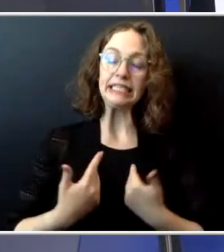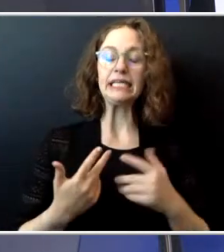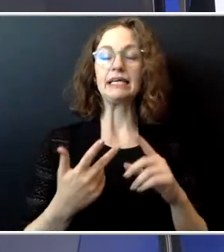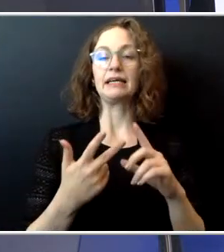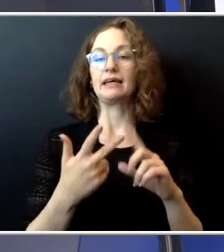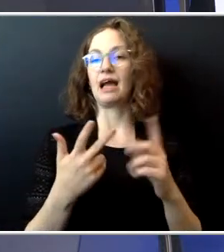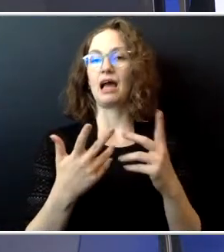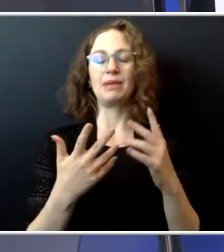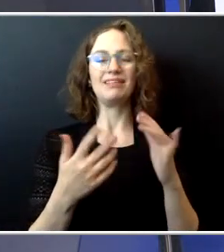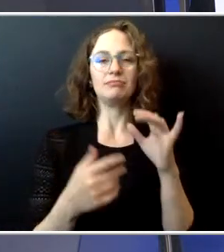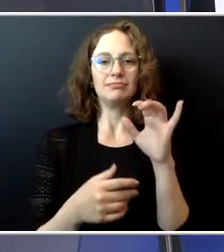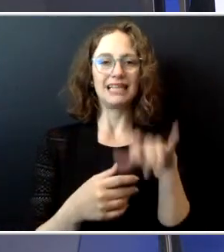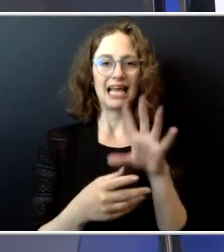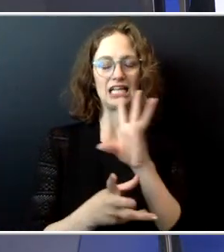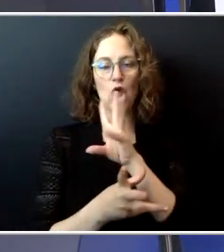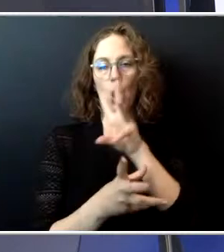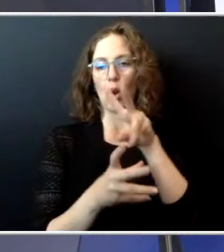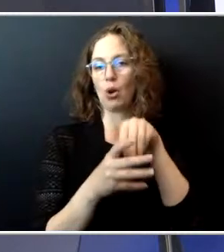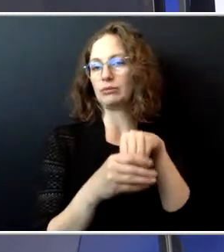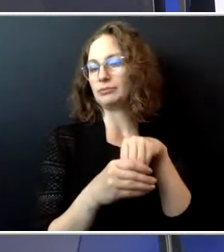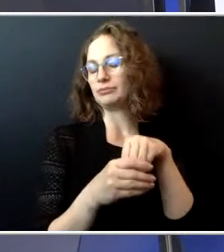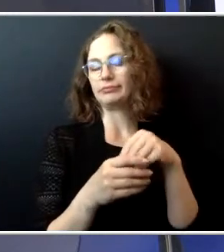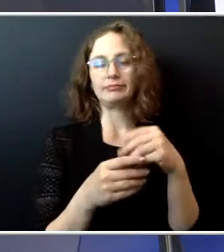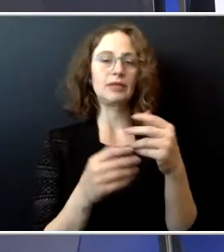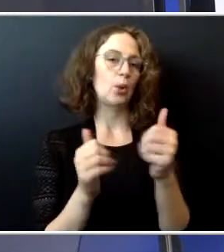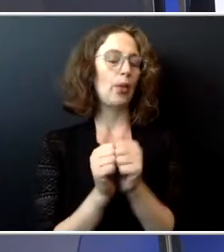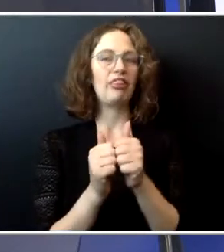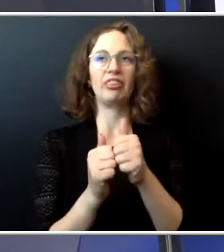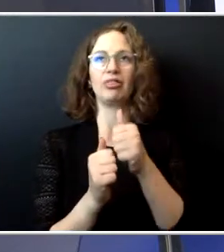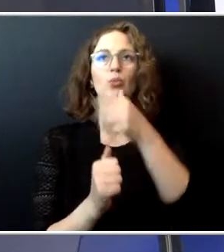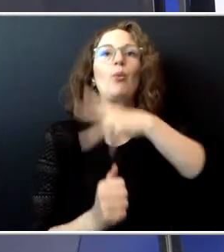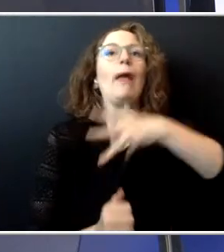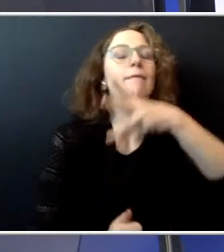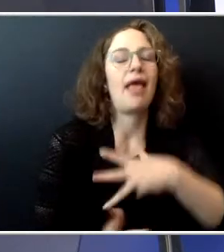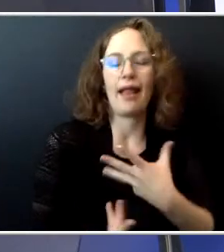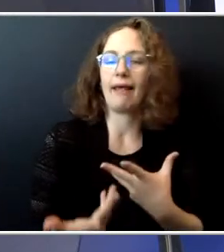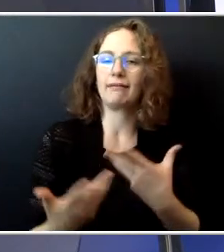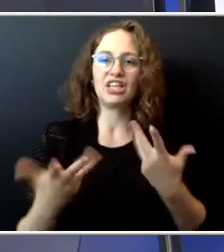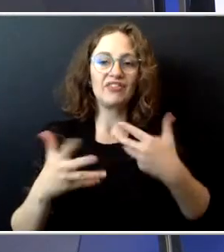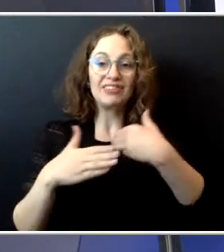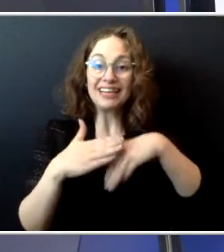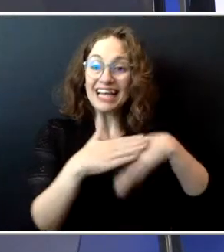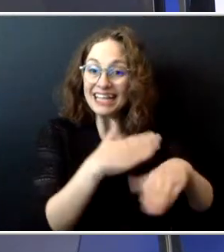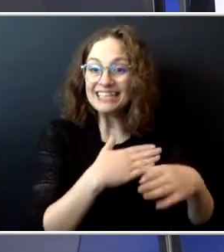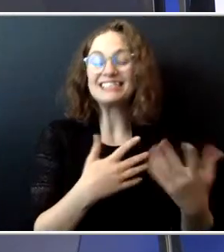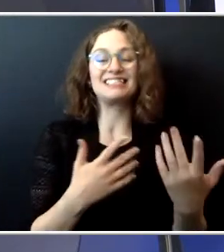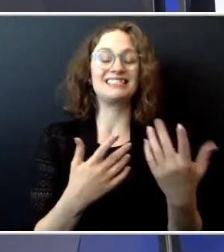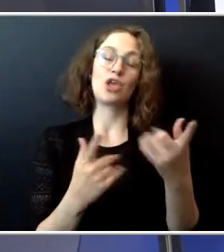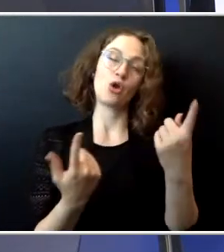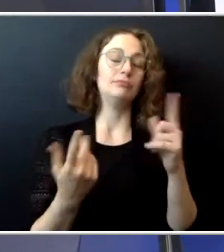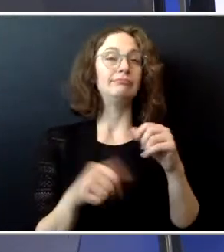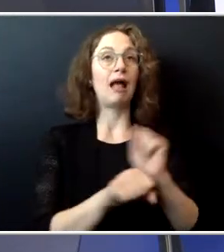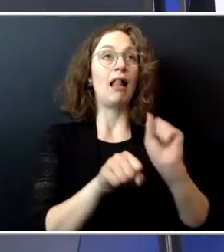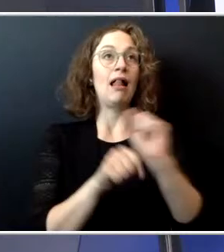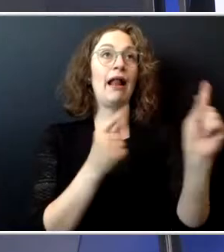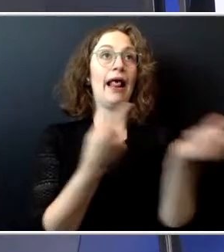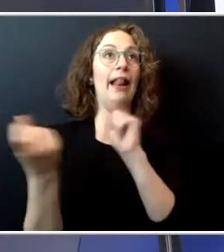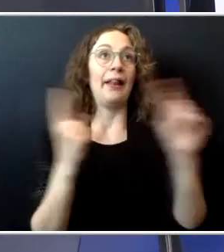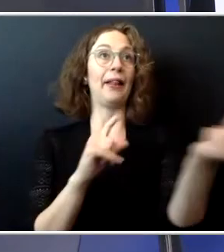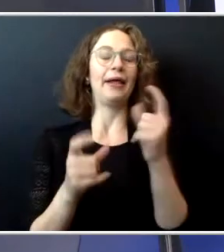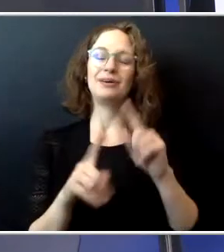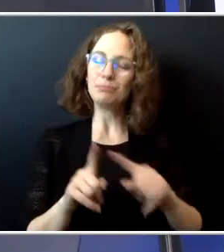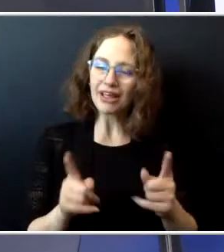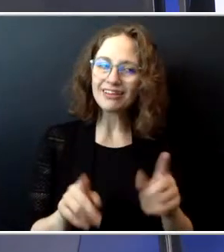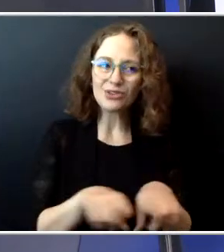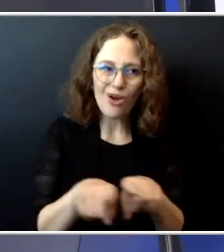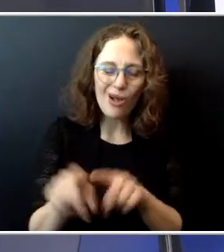so much, especially as a woman, and you have kids and you're running around, but then you're working out and you're like, but this isn't making sense. I'm working hard. I'm watching what I eat. So